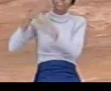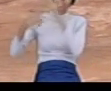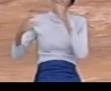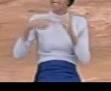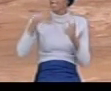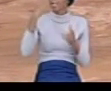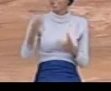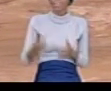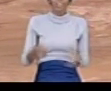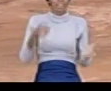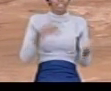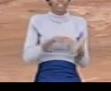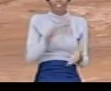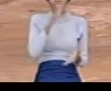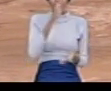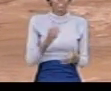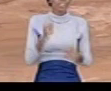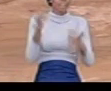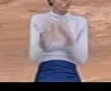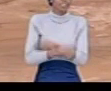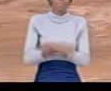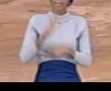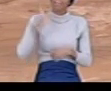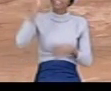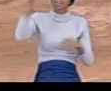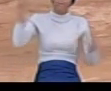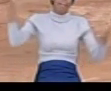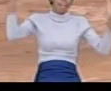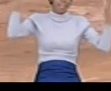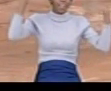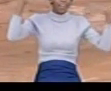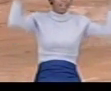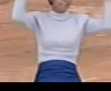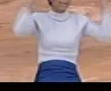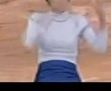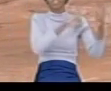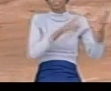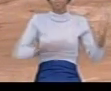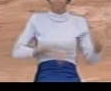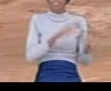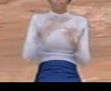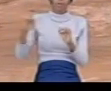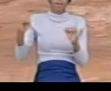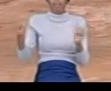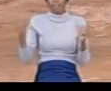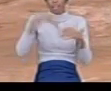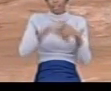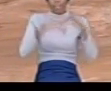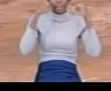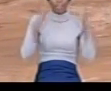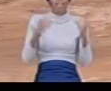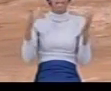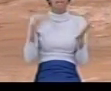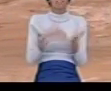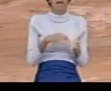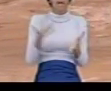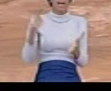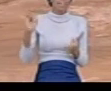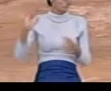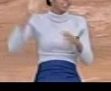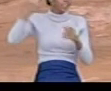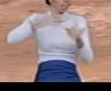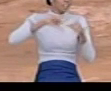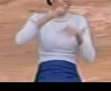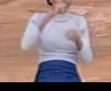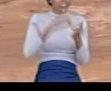prophet says, this is the day of the Lord's reign. God is moving in his power again. By